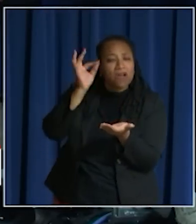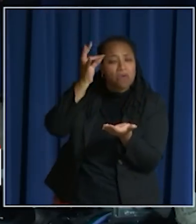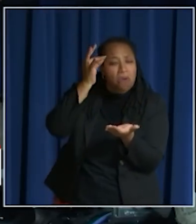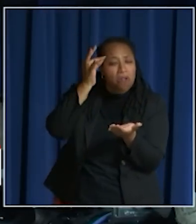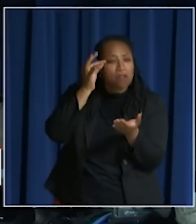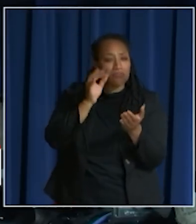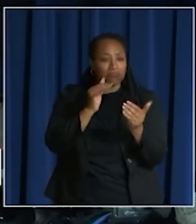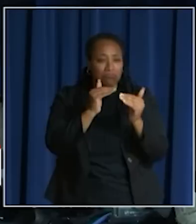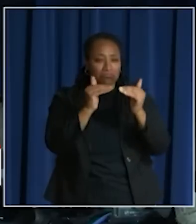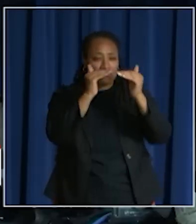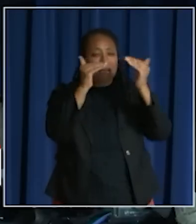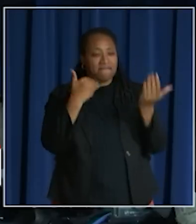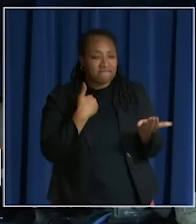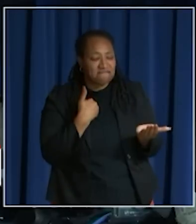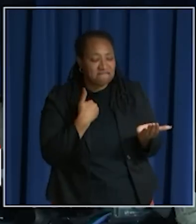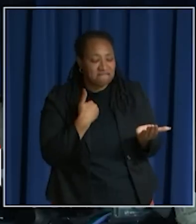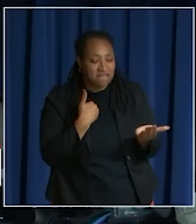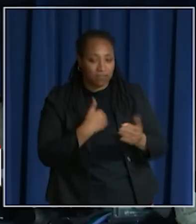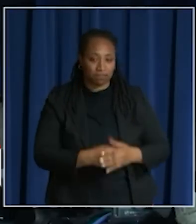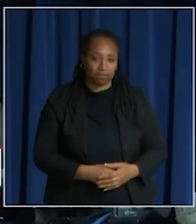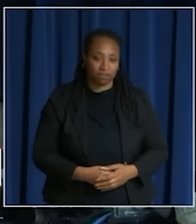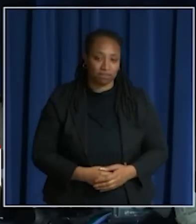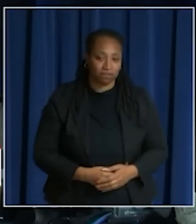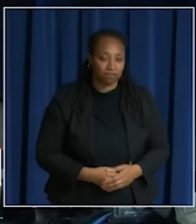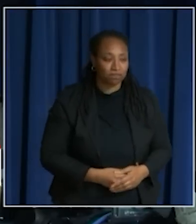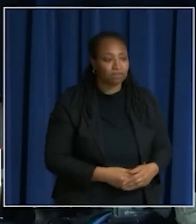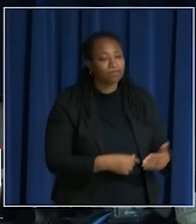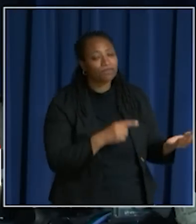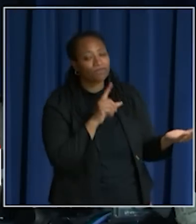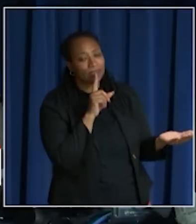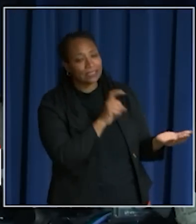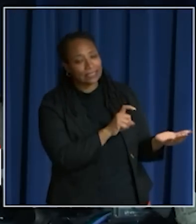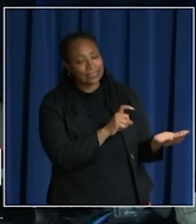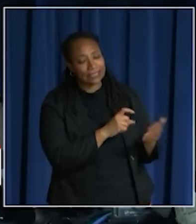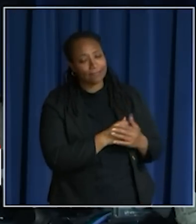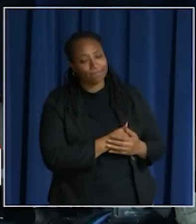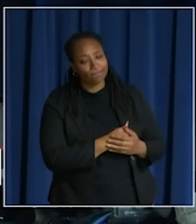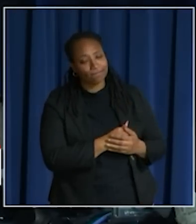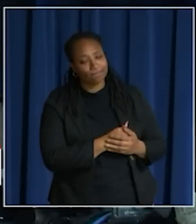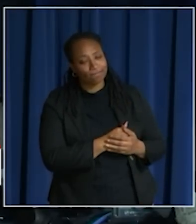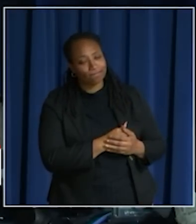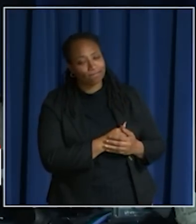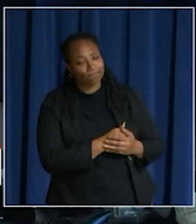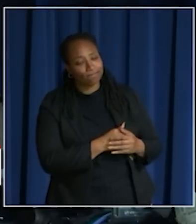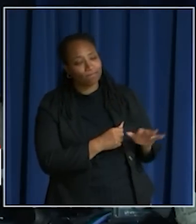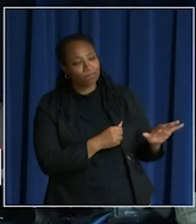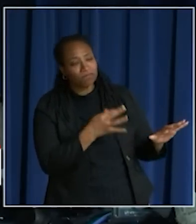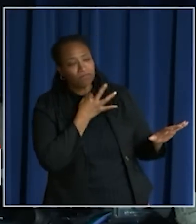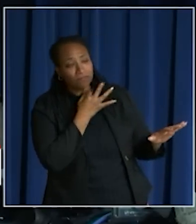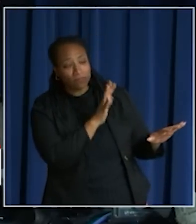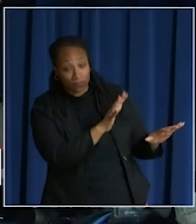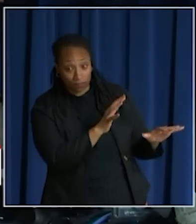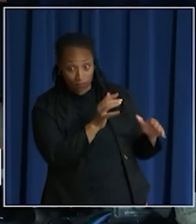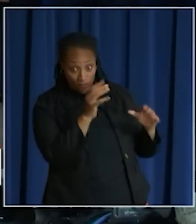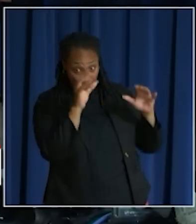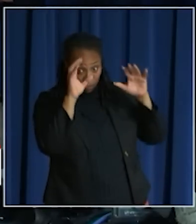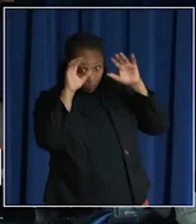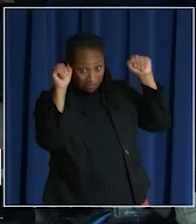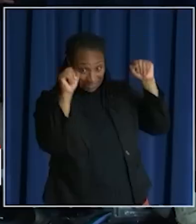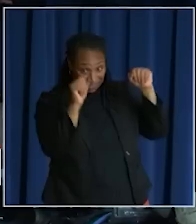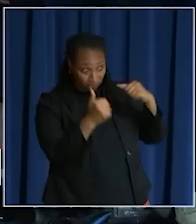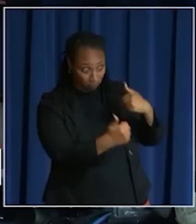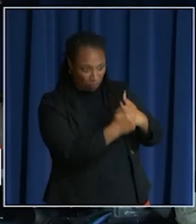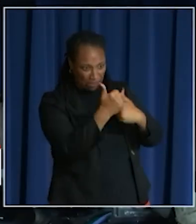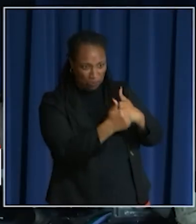the president made numerous threats about removing homeless encampments and dealing with people in the district